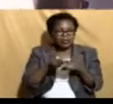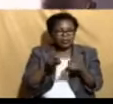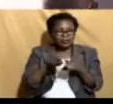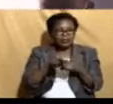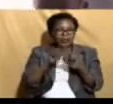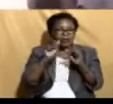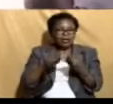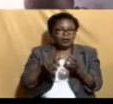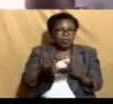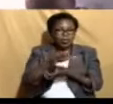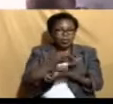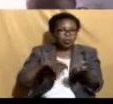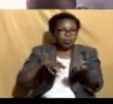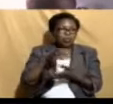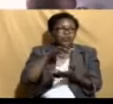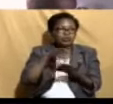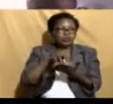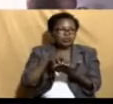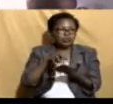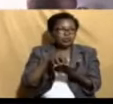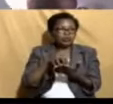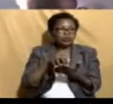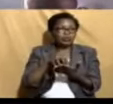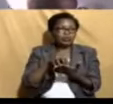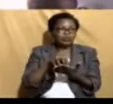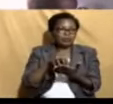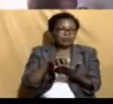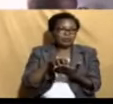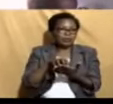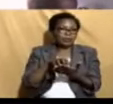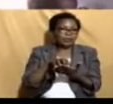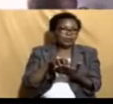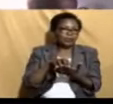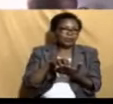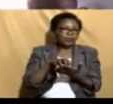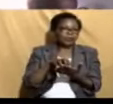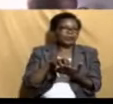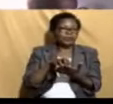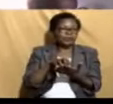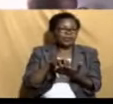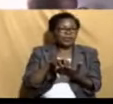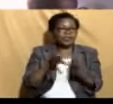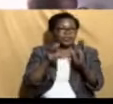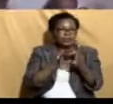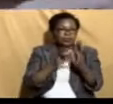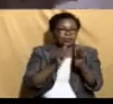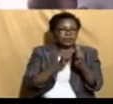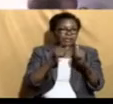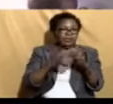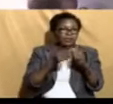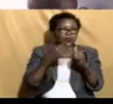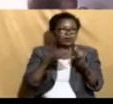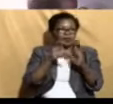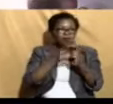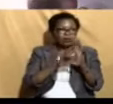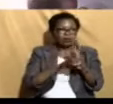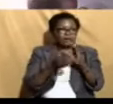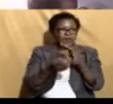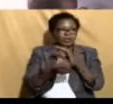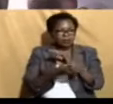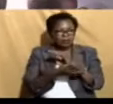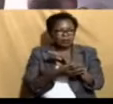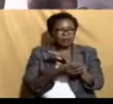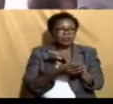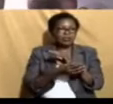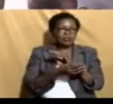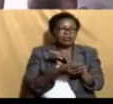quo cannot, in light of the broad and permissive provisions of Chapter 16 of the Constitution, stand. That argument